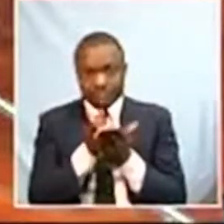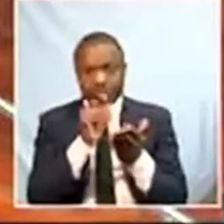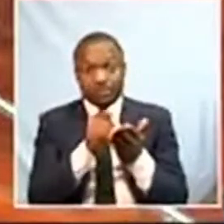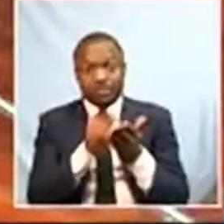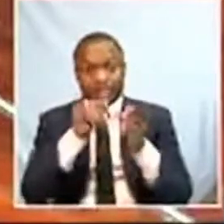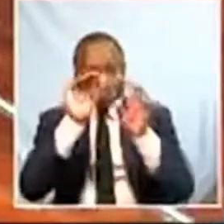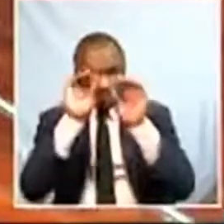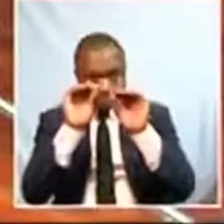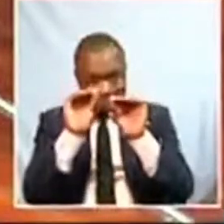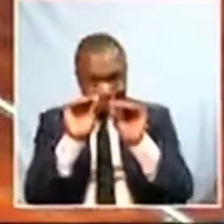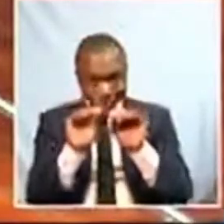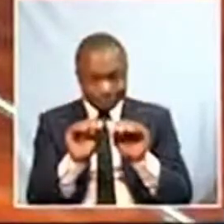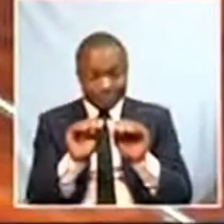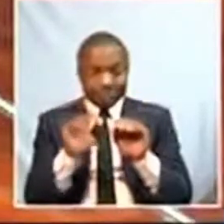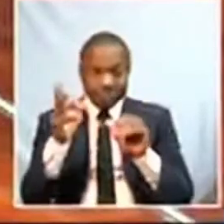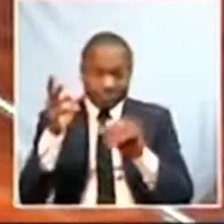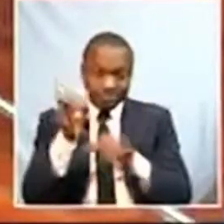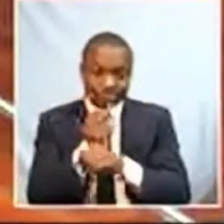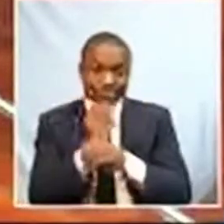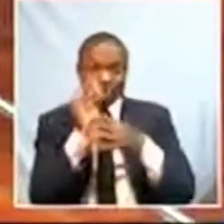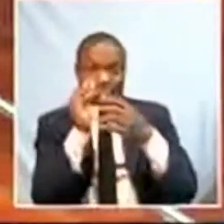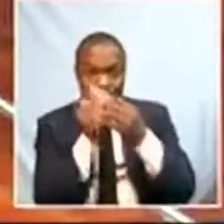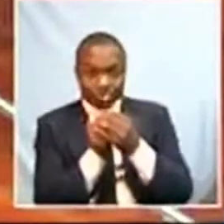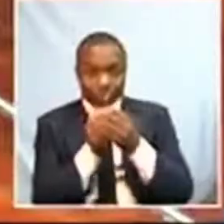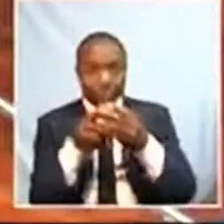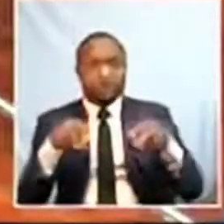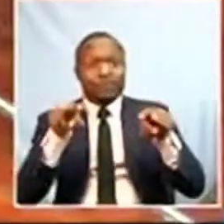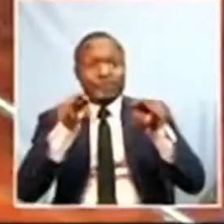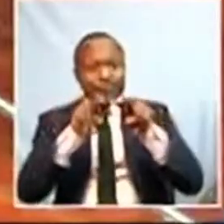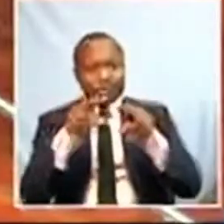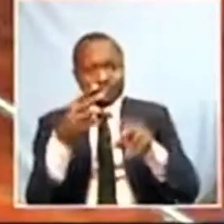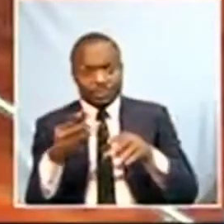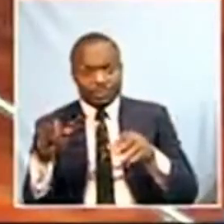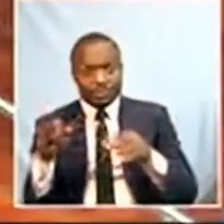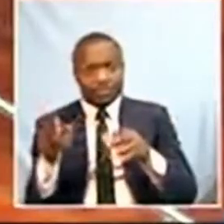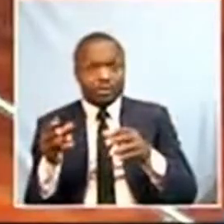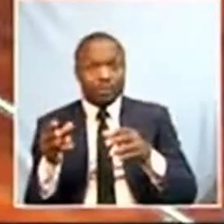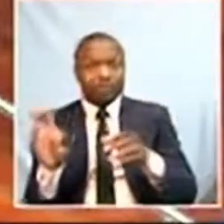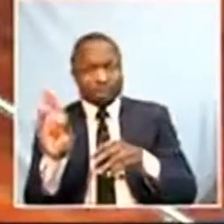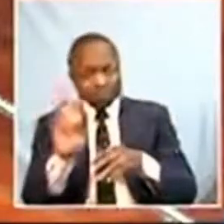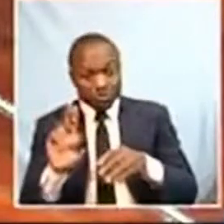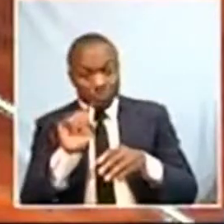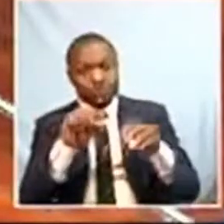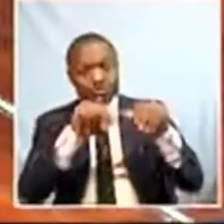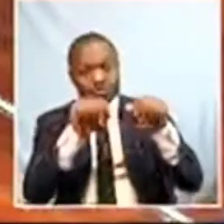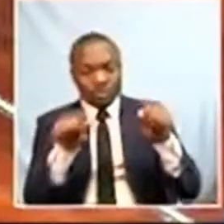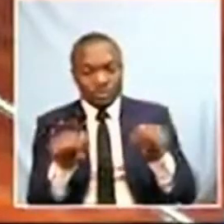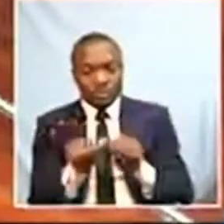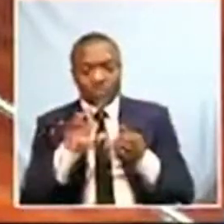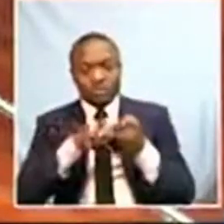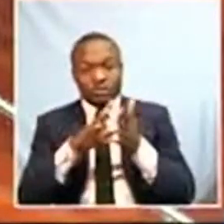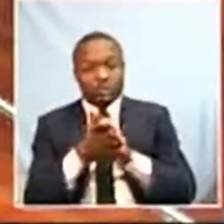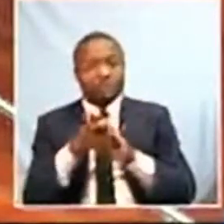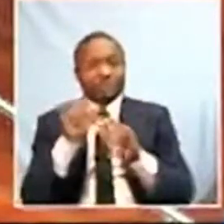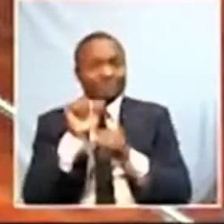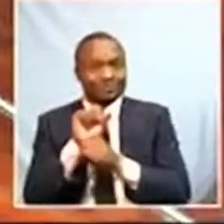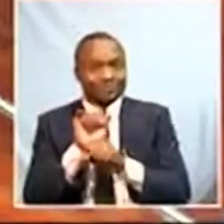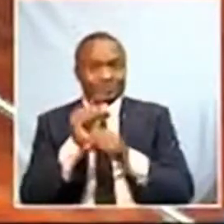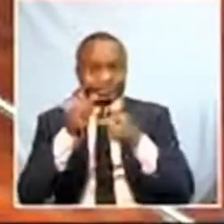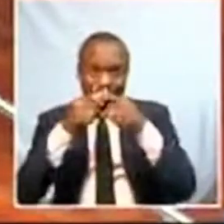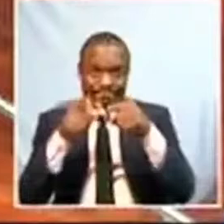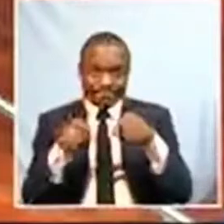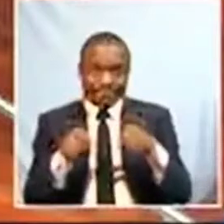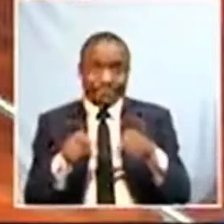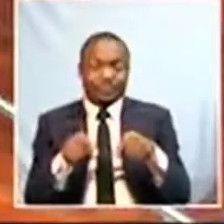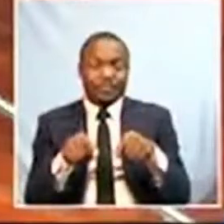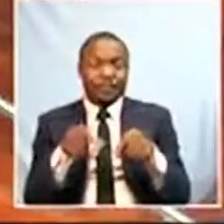restructuring by taking into account the value of material mobilized on site. A combined evaluation exercise was undertaken